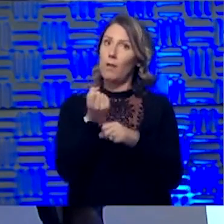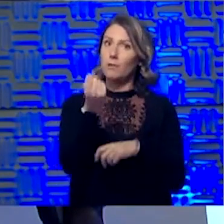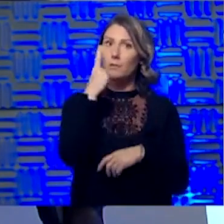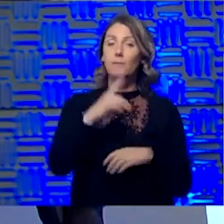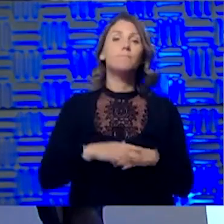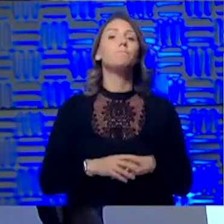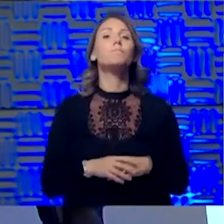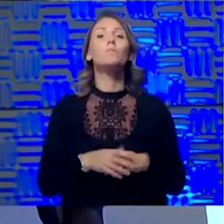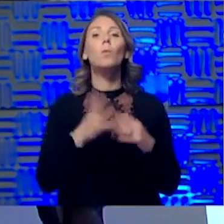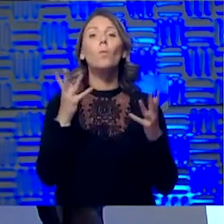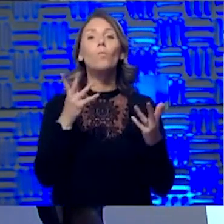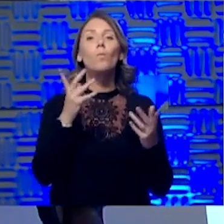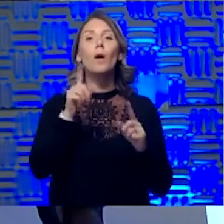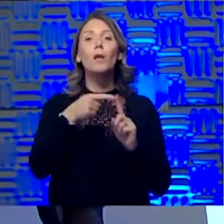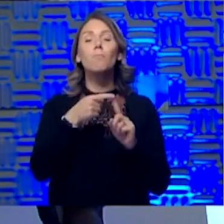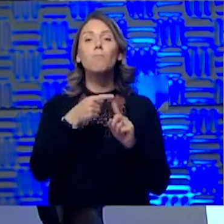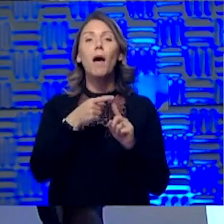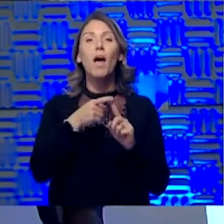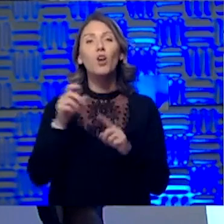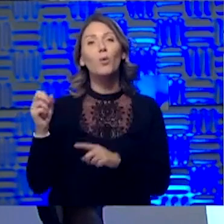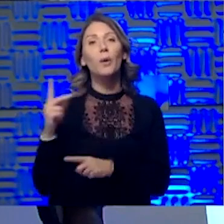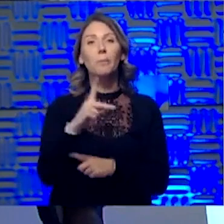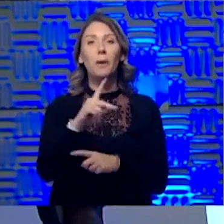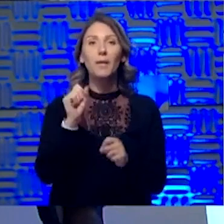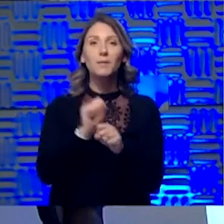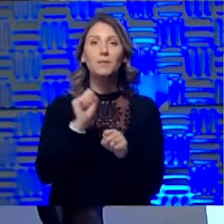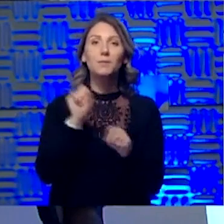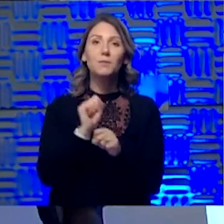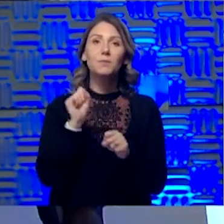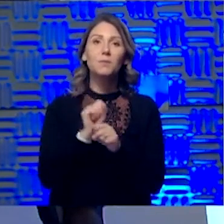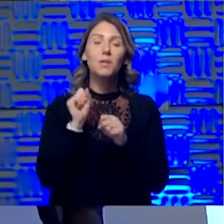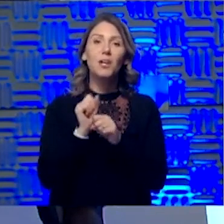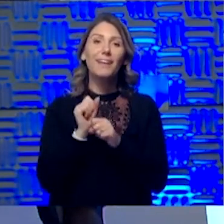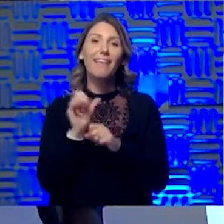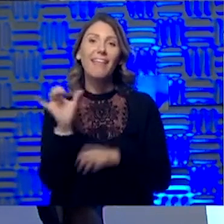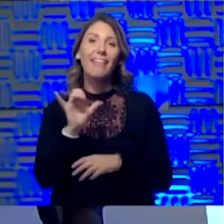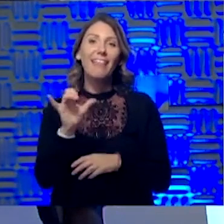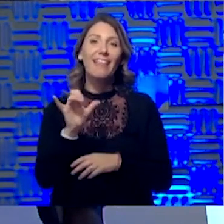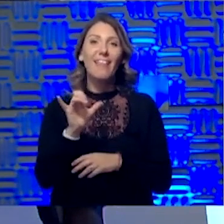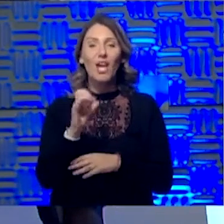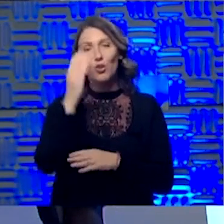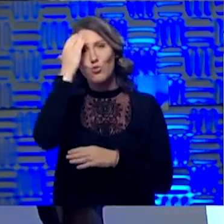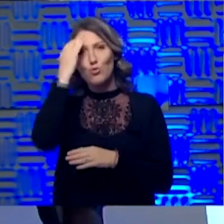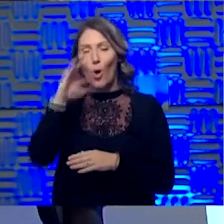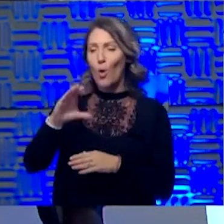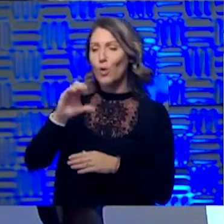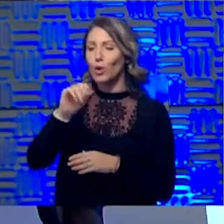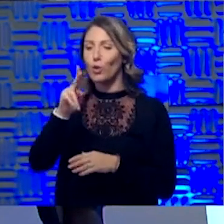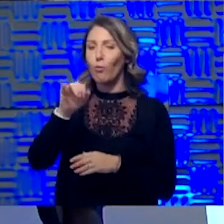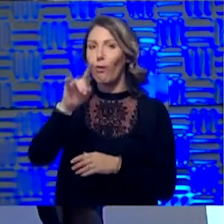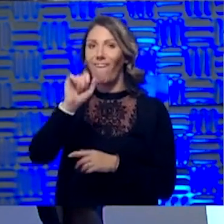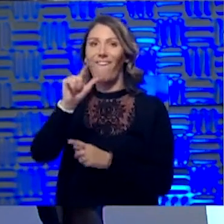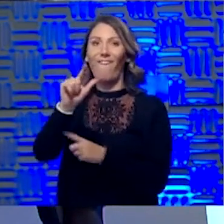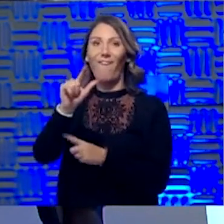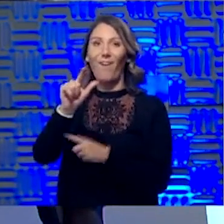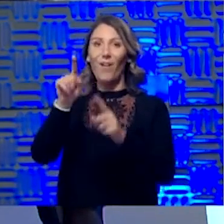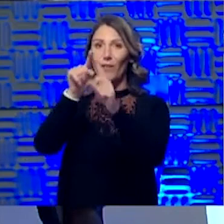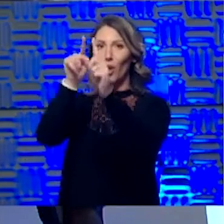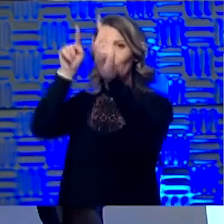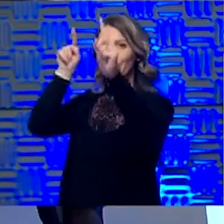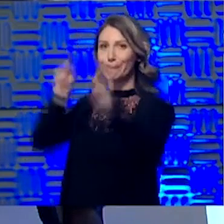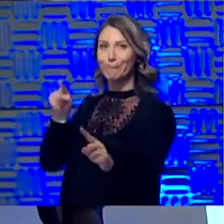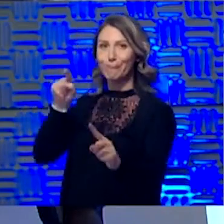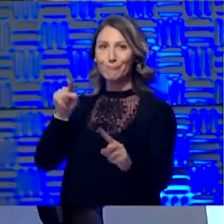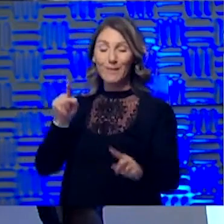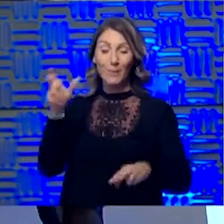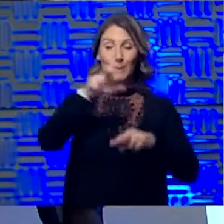about going back to work? What do you think about a cubicle that is 6 feet apart? You got the cubicle, things are more than